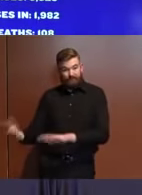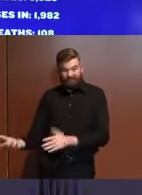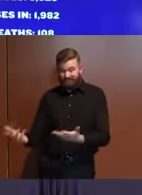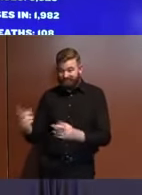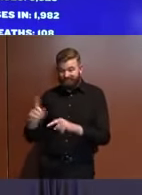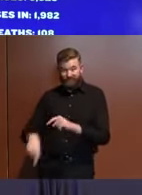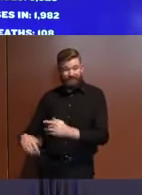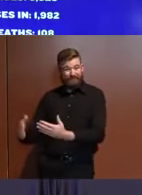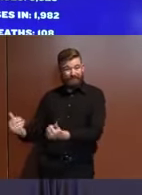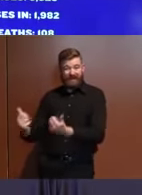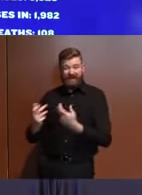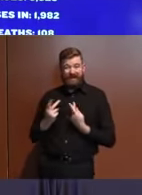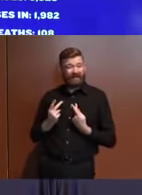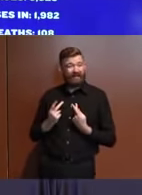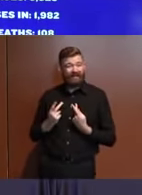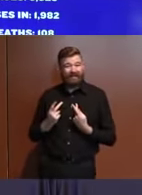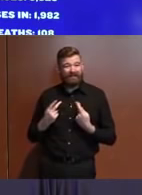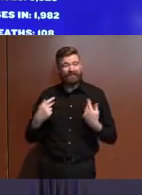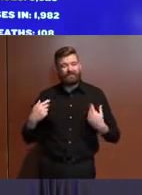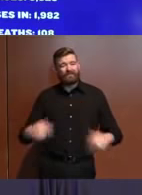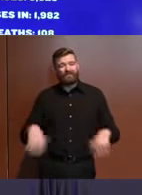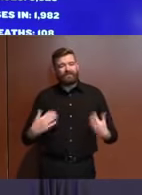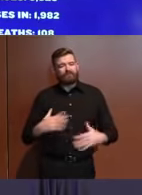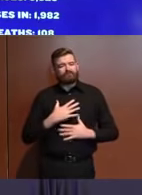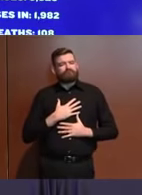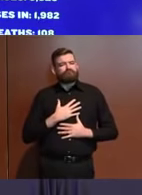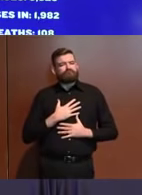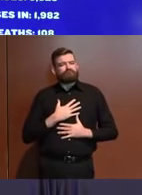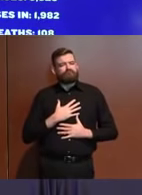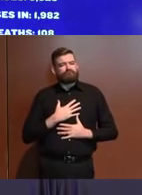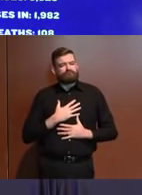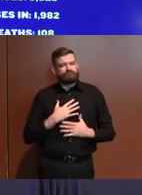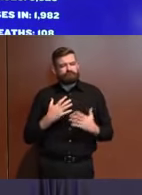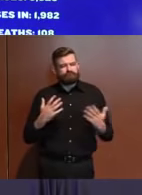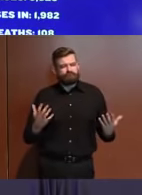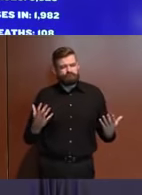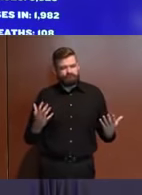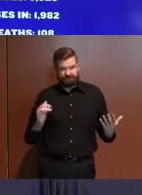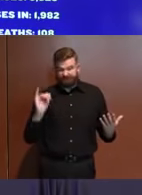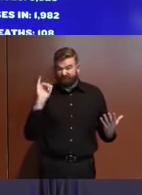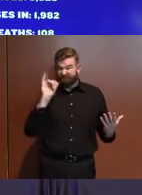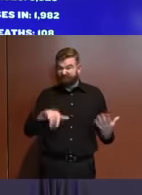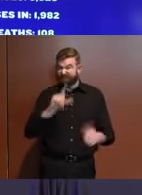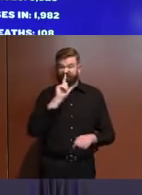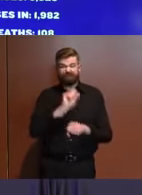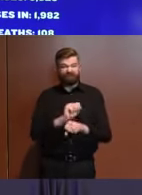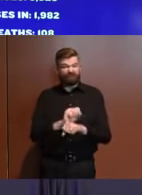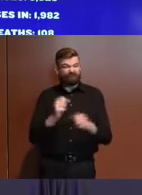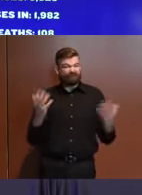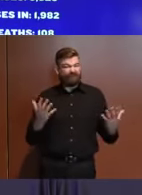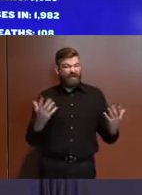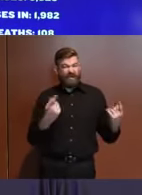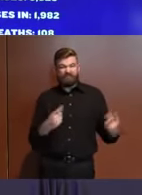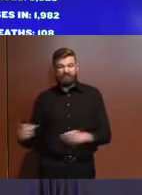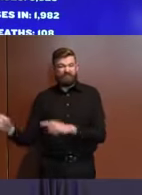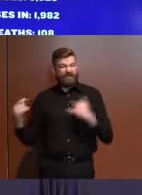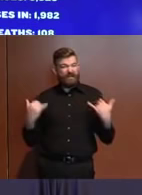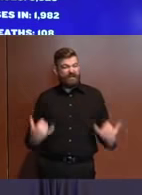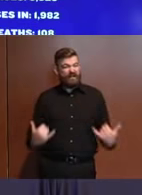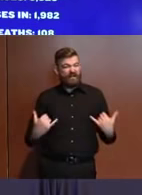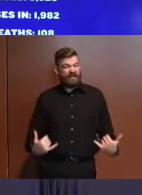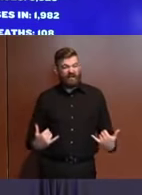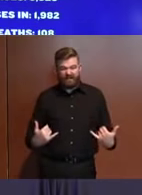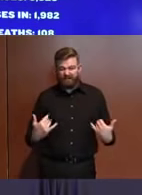a reality as any of us have to face. And that obviously strikes all of us, particularly those